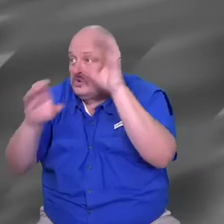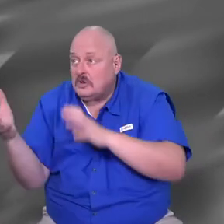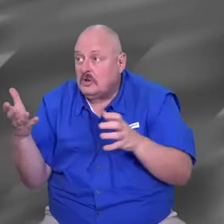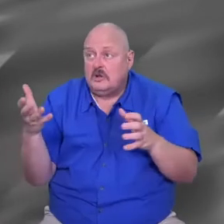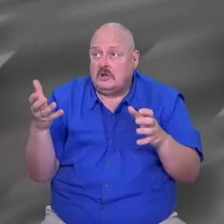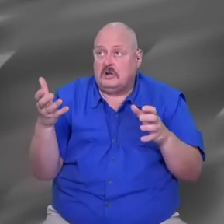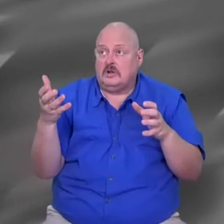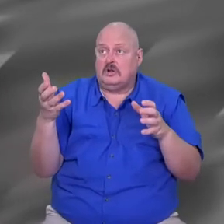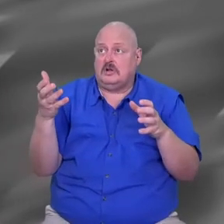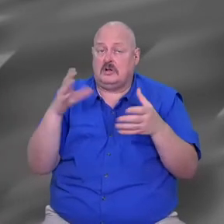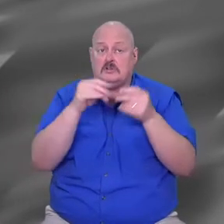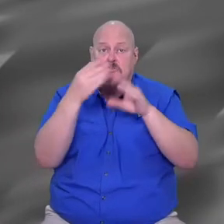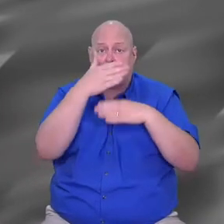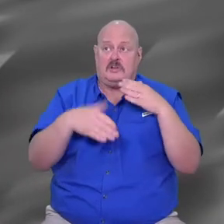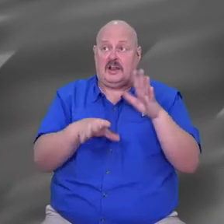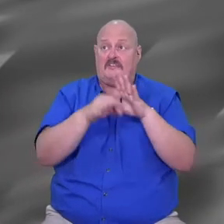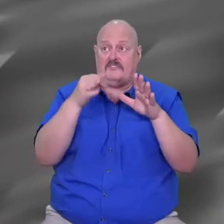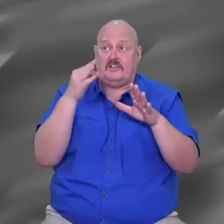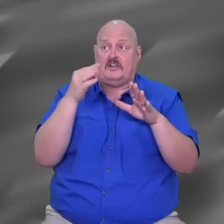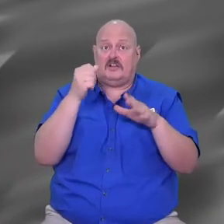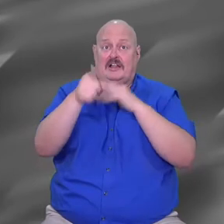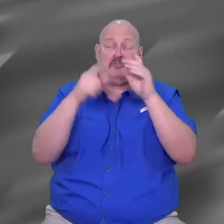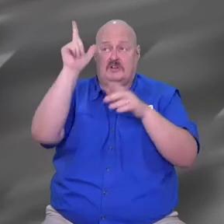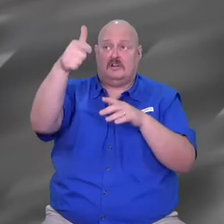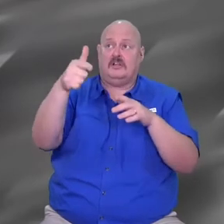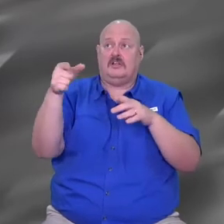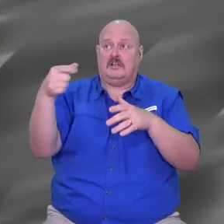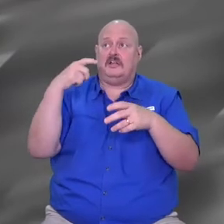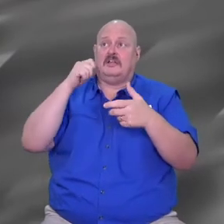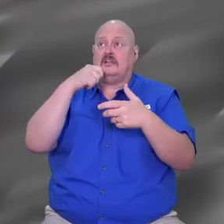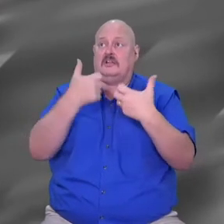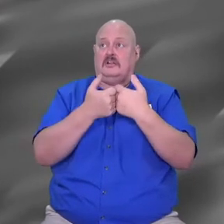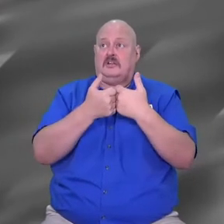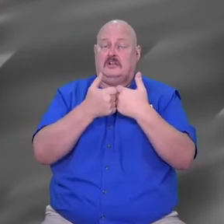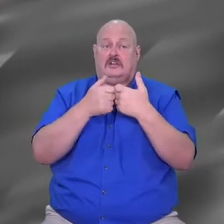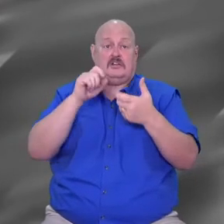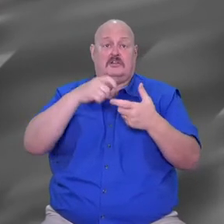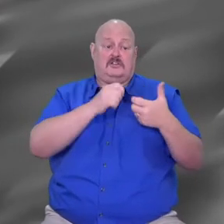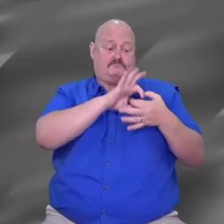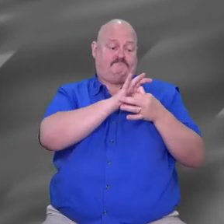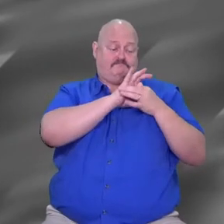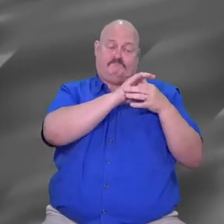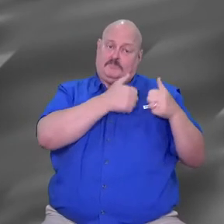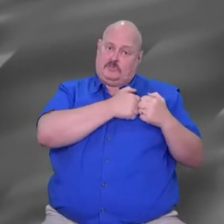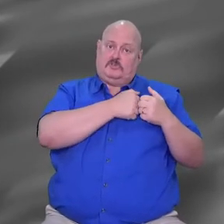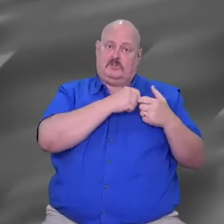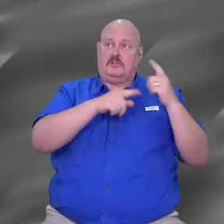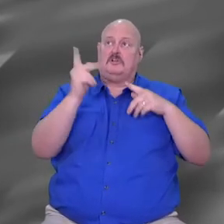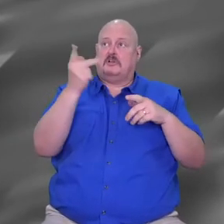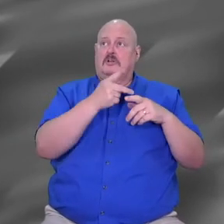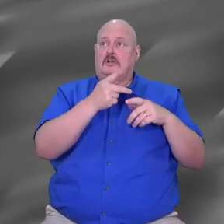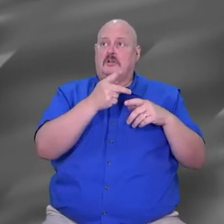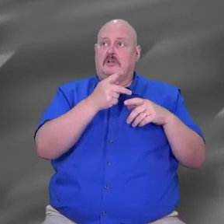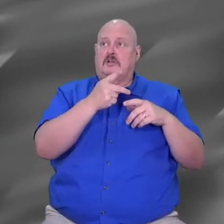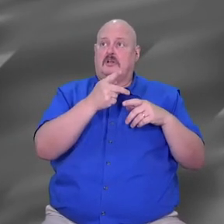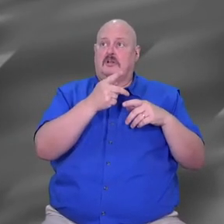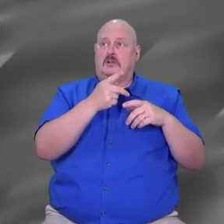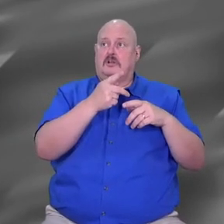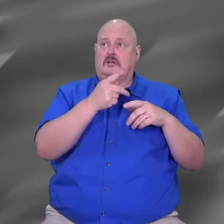I'll cut the story short. I found out a couple hours later when he and his girlfriend came back that they had pawned the TV to pay